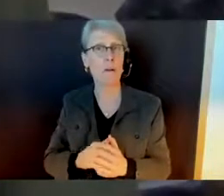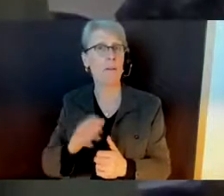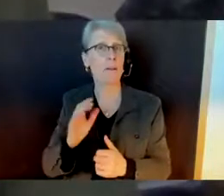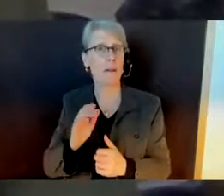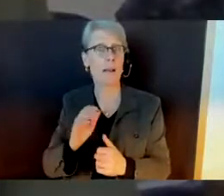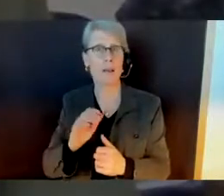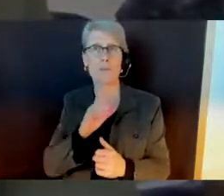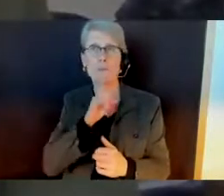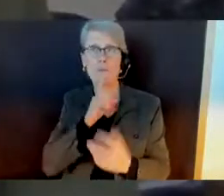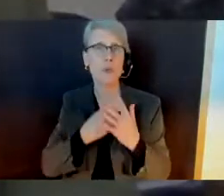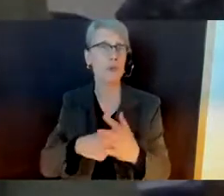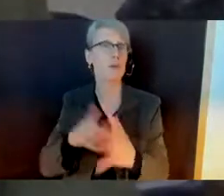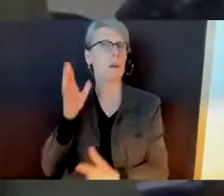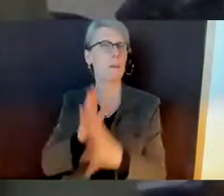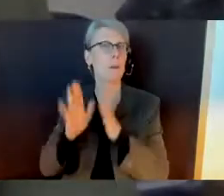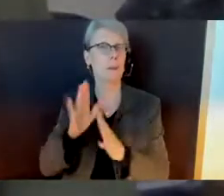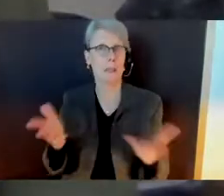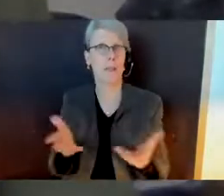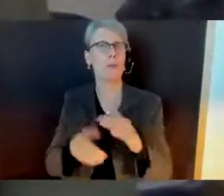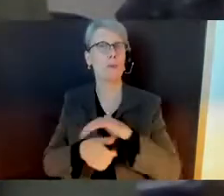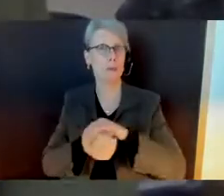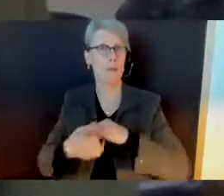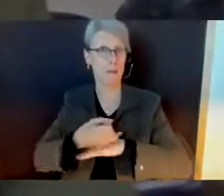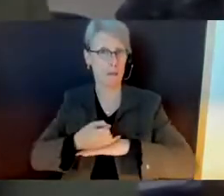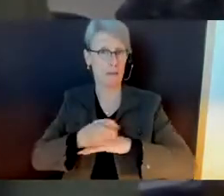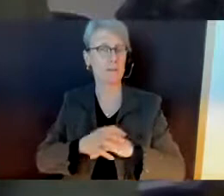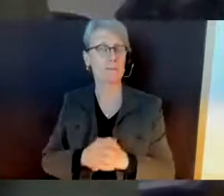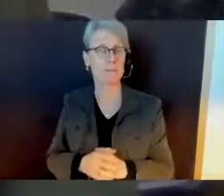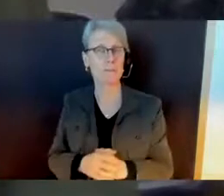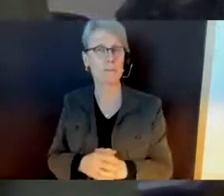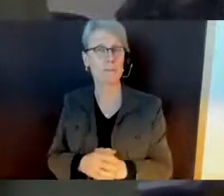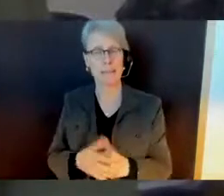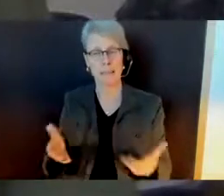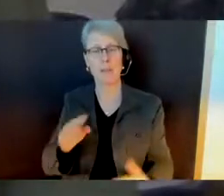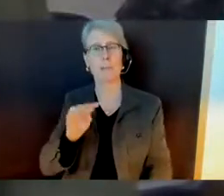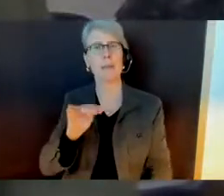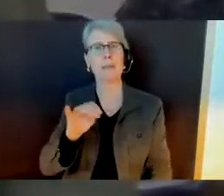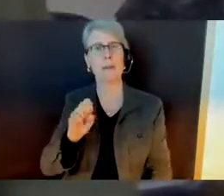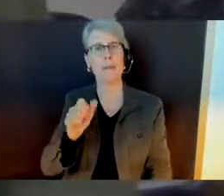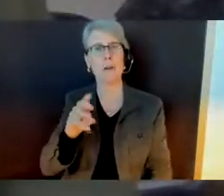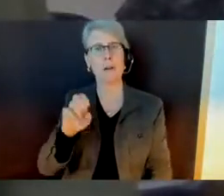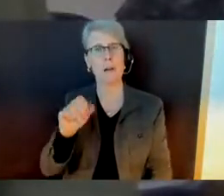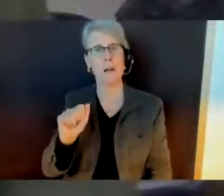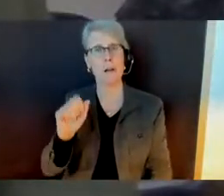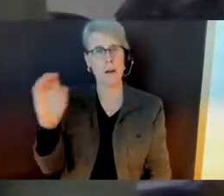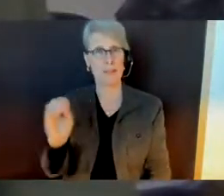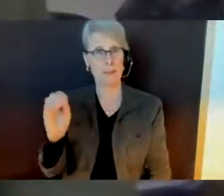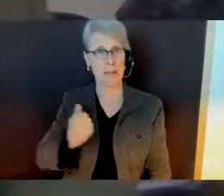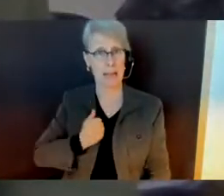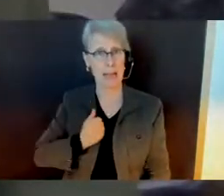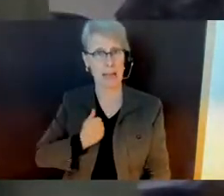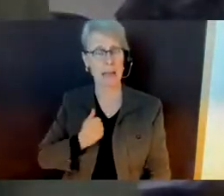the ancestors, the original inhabitants of Turtle Island. I am situated in Mississauga, Ontario,